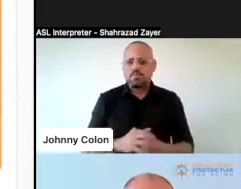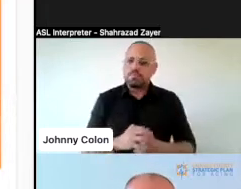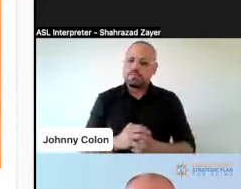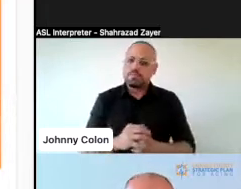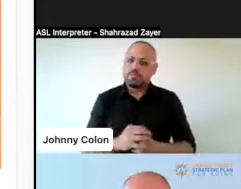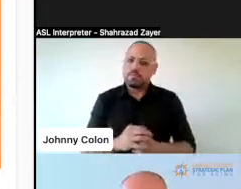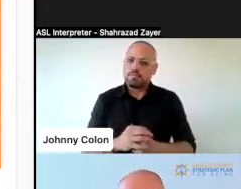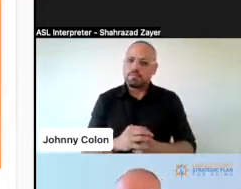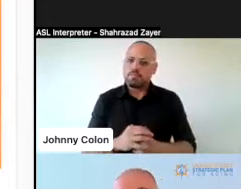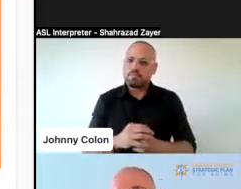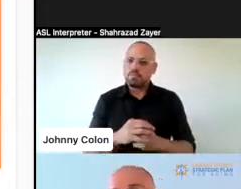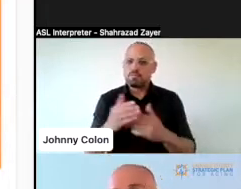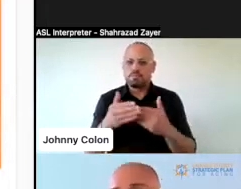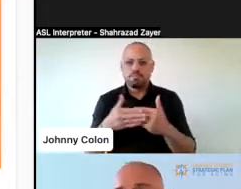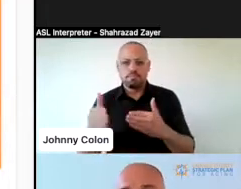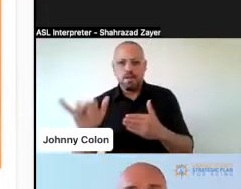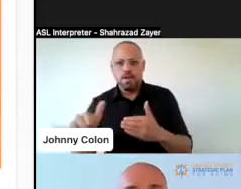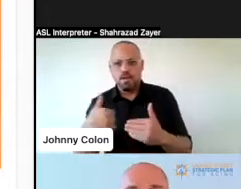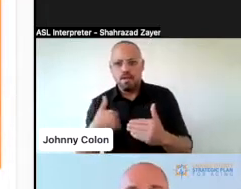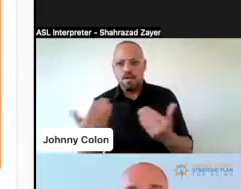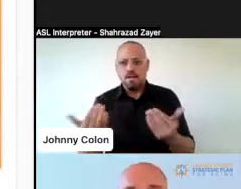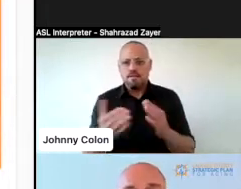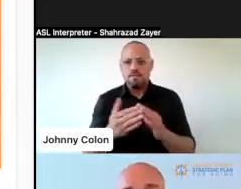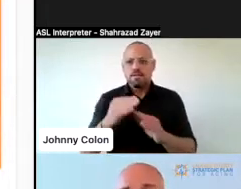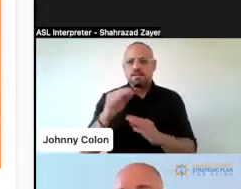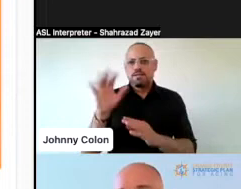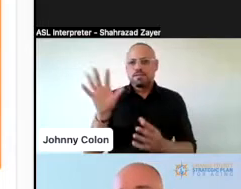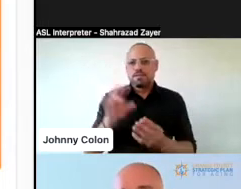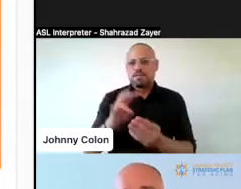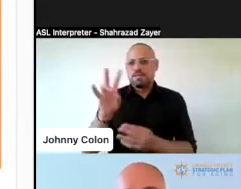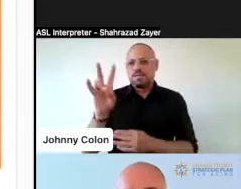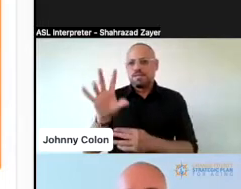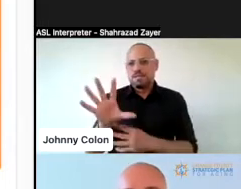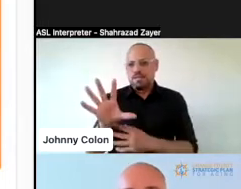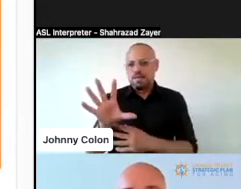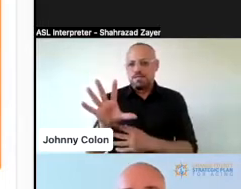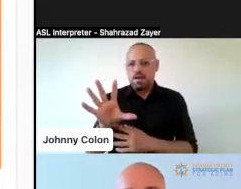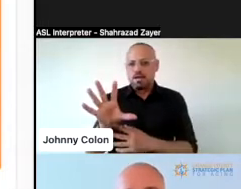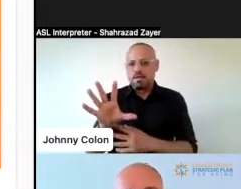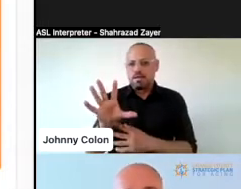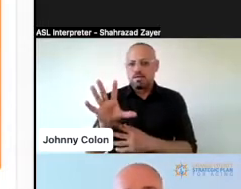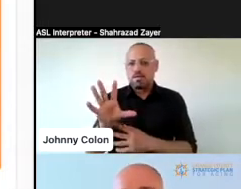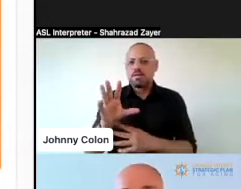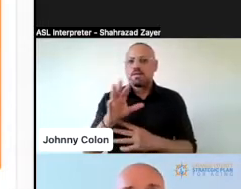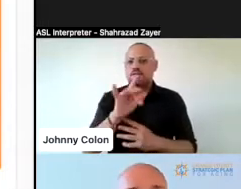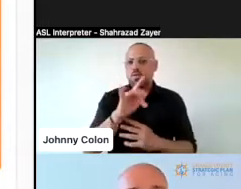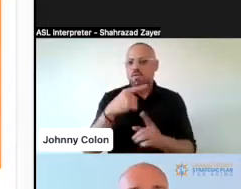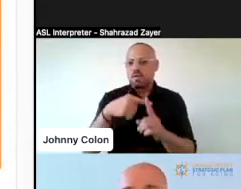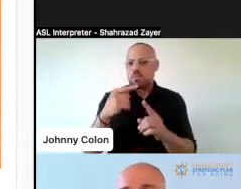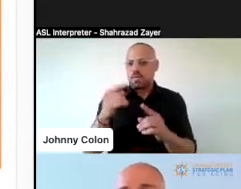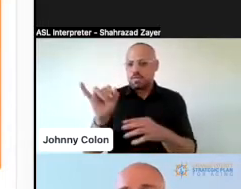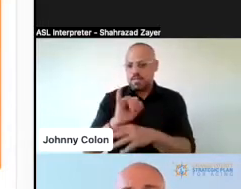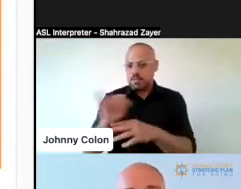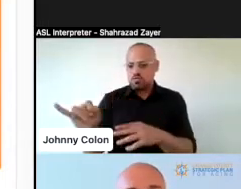And beyond all of that, we have the mentioned 75 plus data sets, 25 plus industry reports,